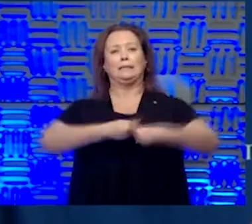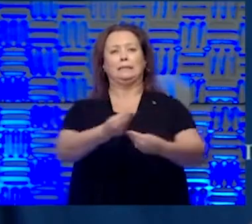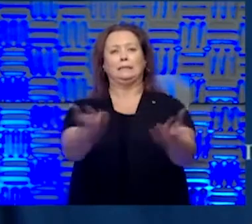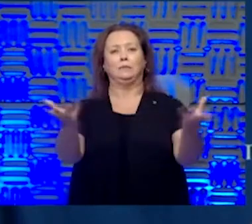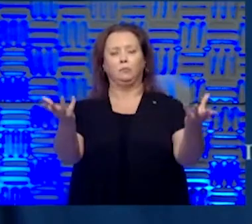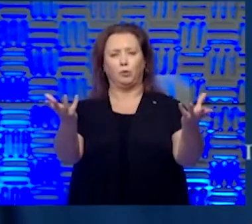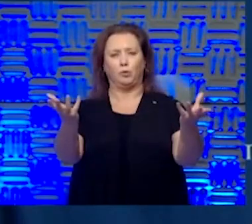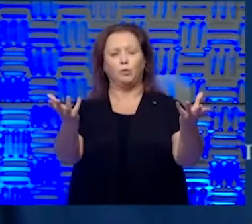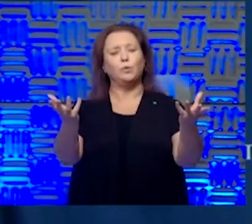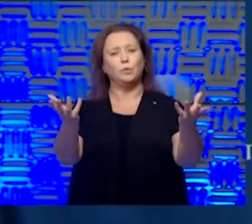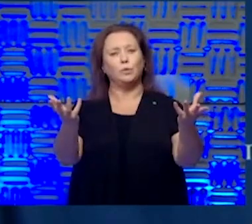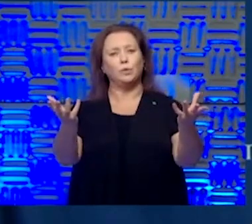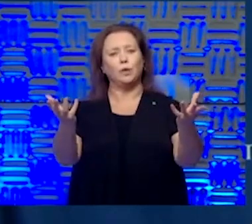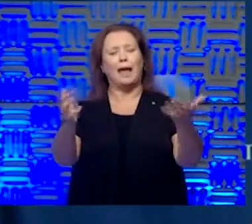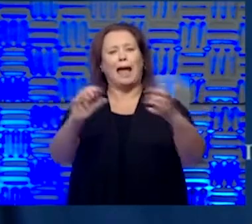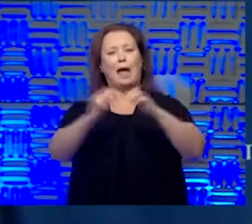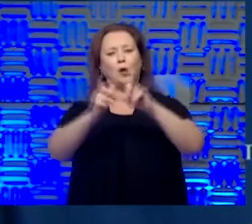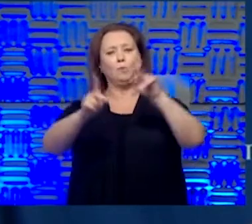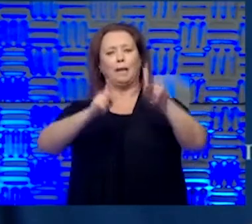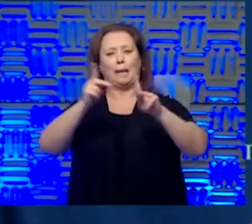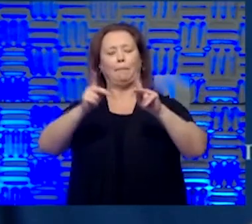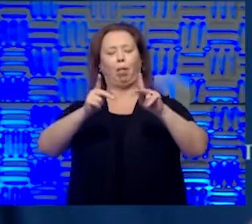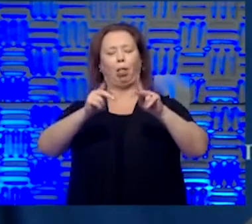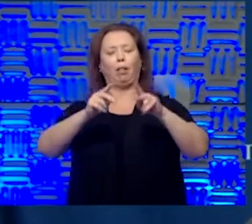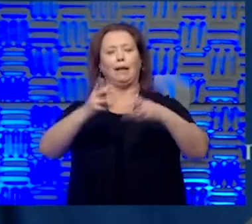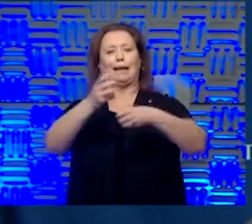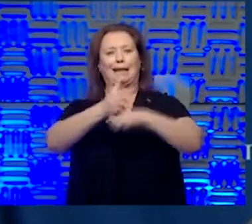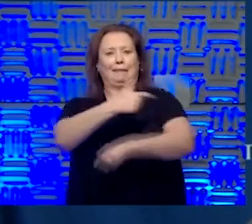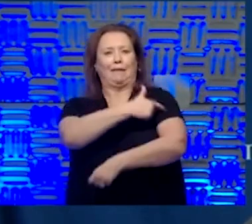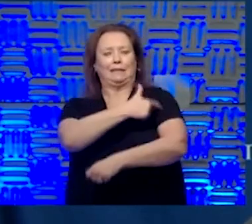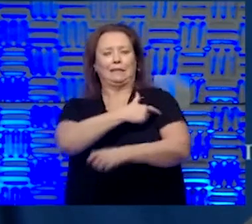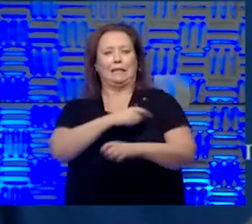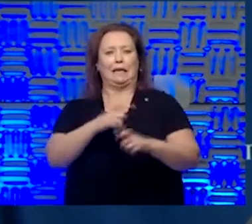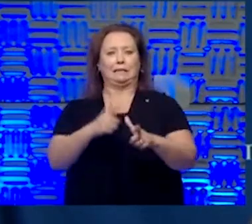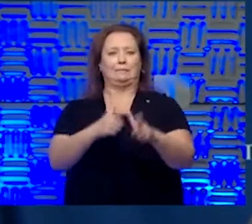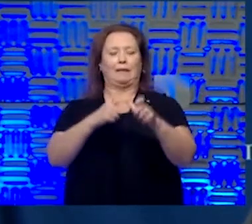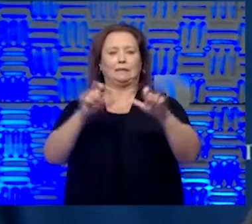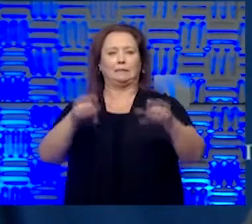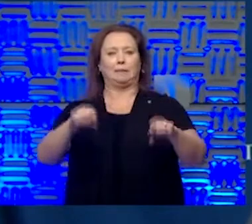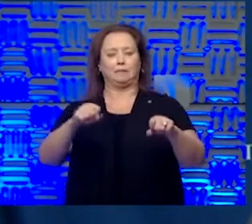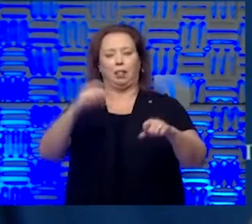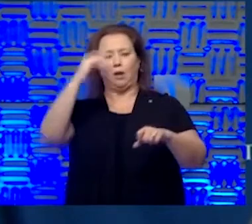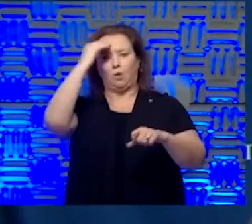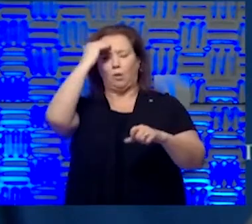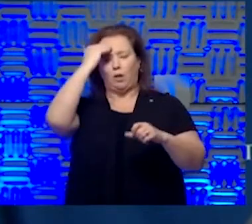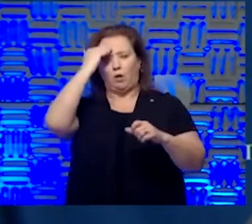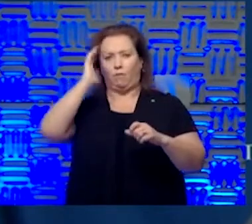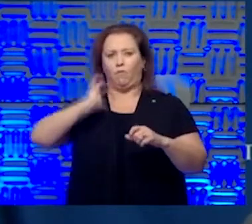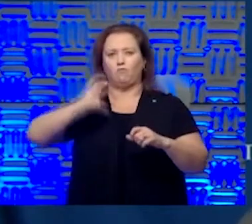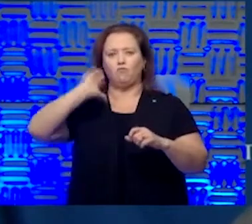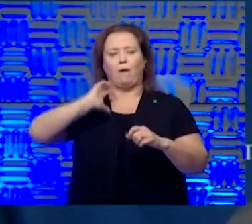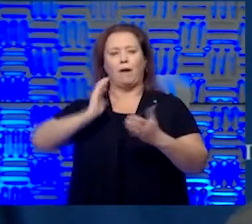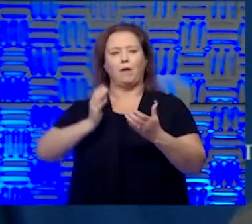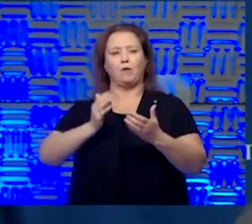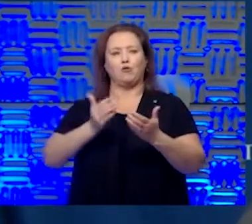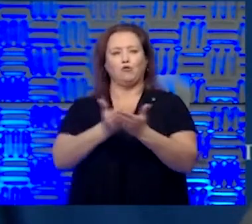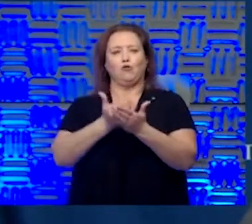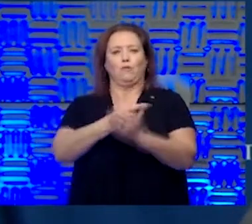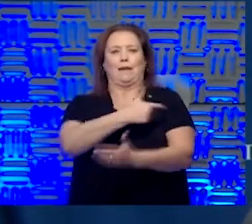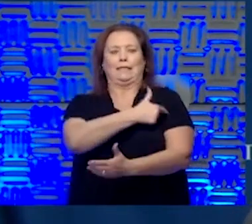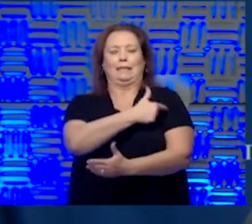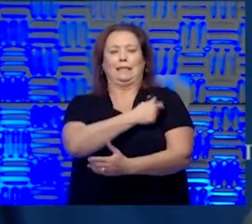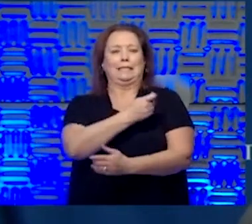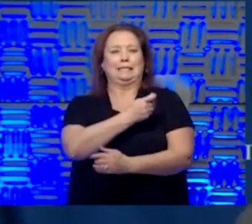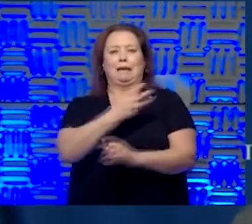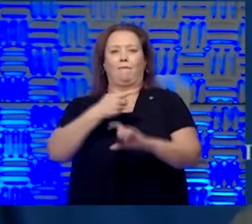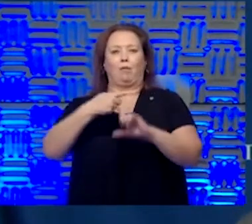we get it out to the community as fast as possible? We know from prior new vaccine distributions, it could take months to